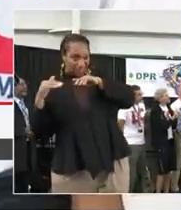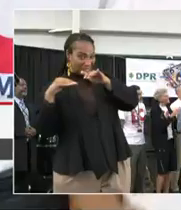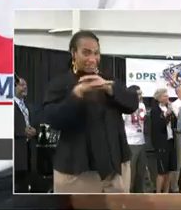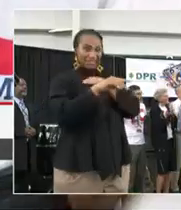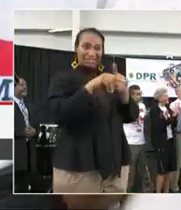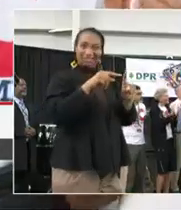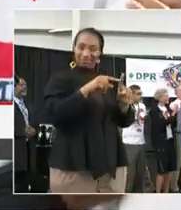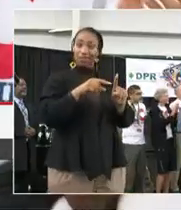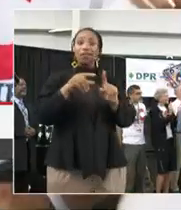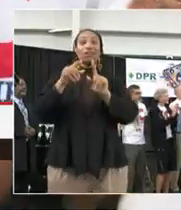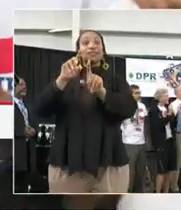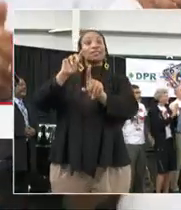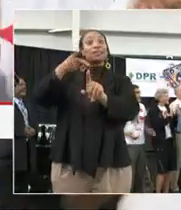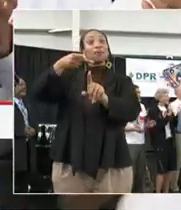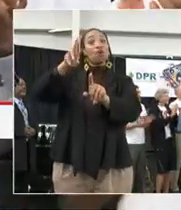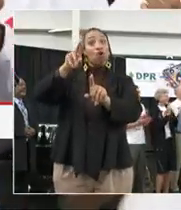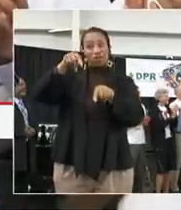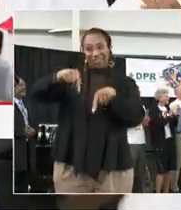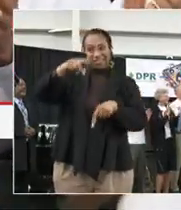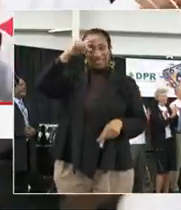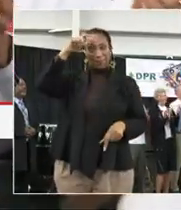DPR this summer.